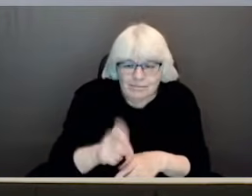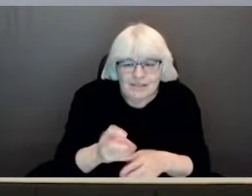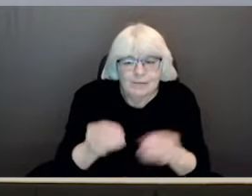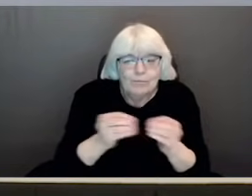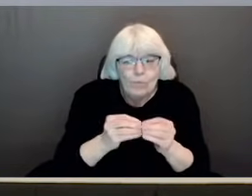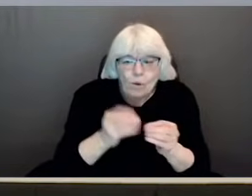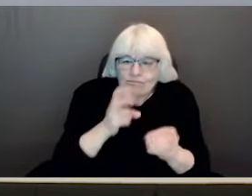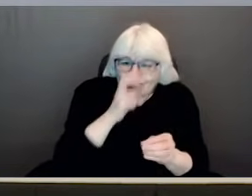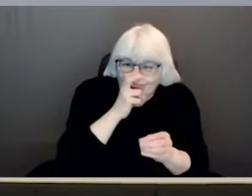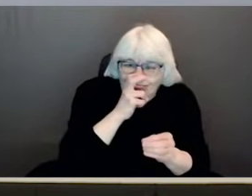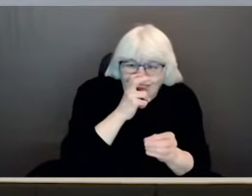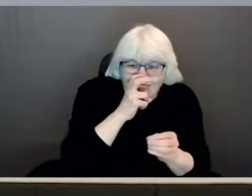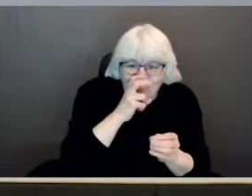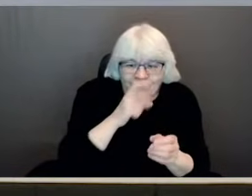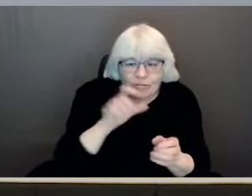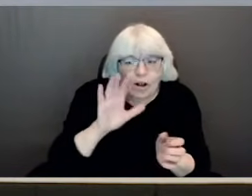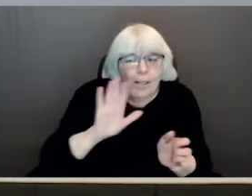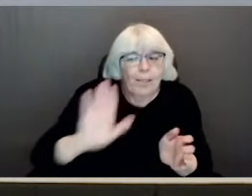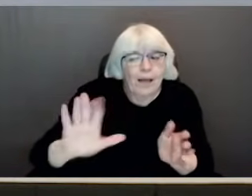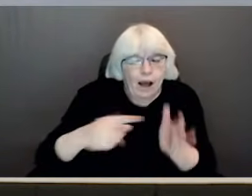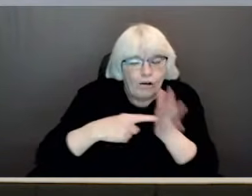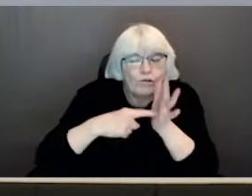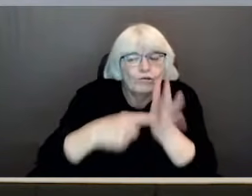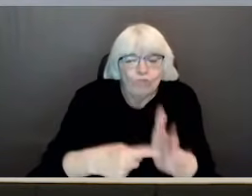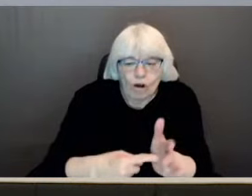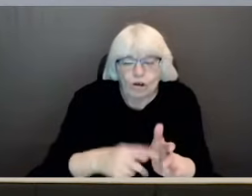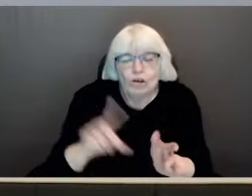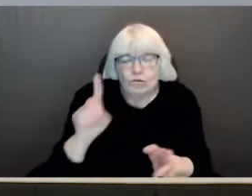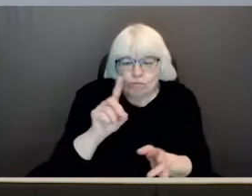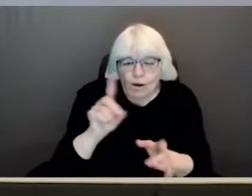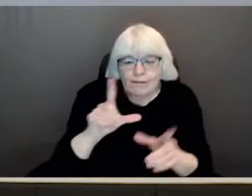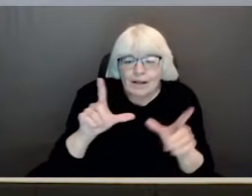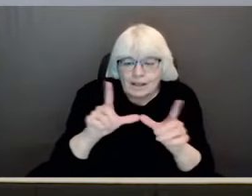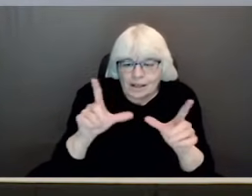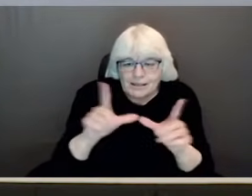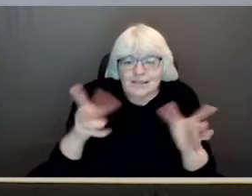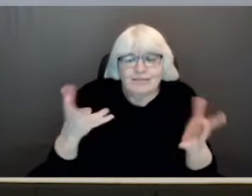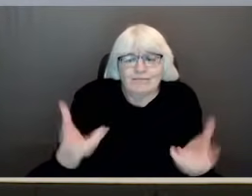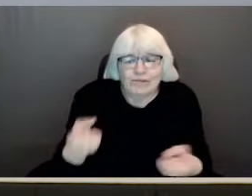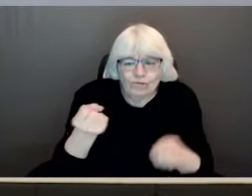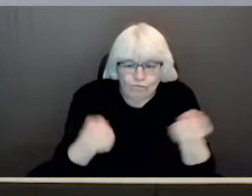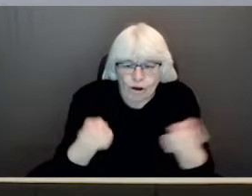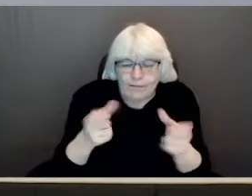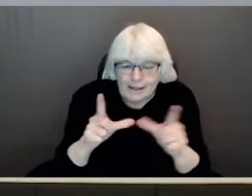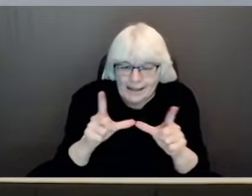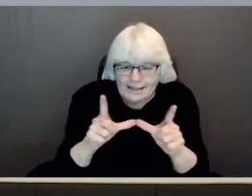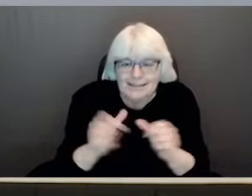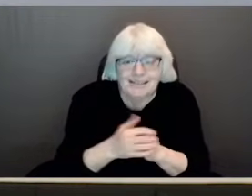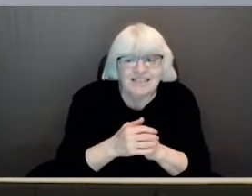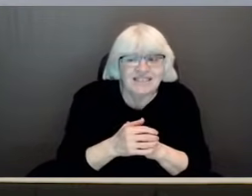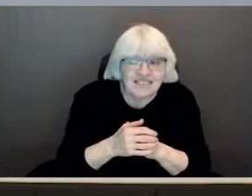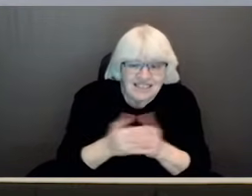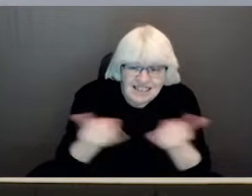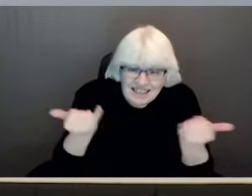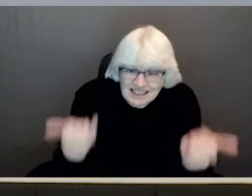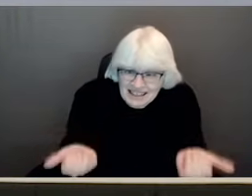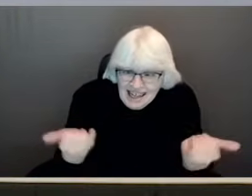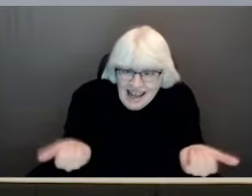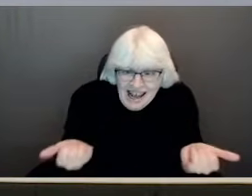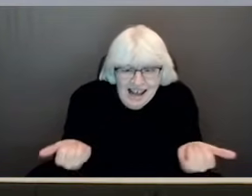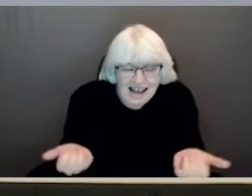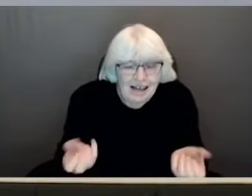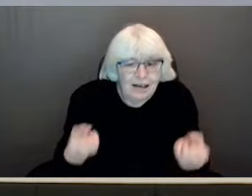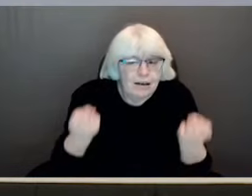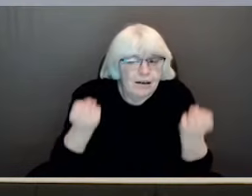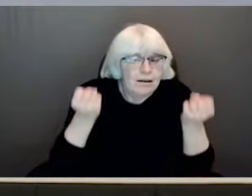My other question is just about, right now lots of teams, ringette hockey, are planning to go